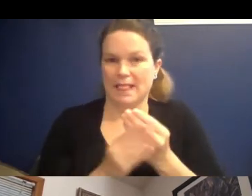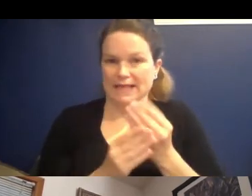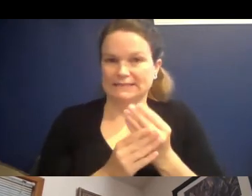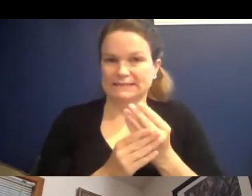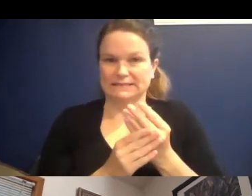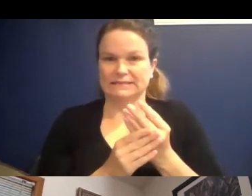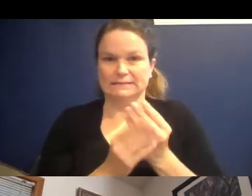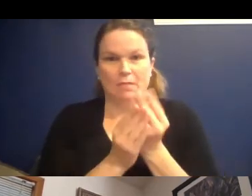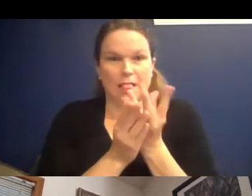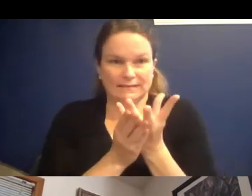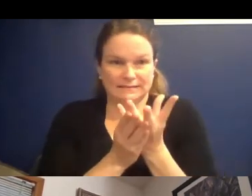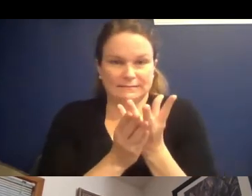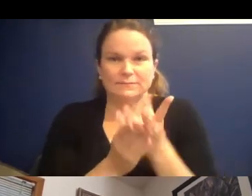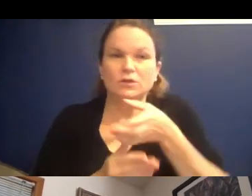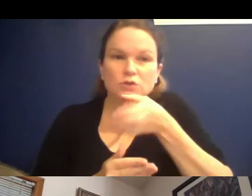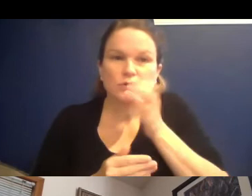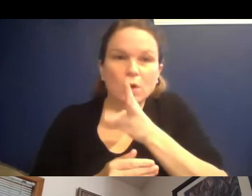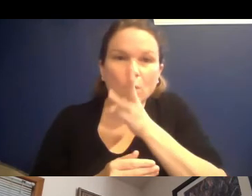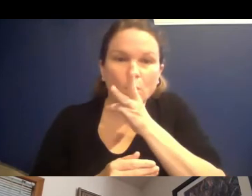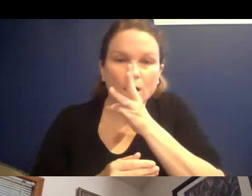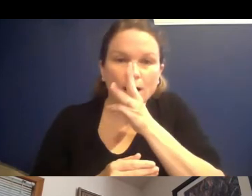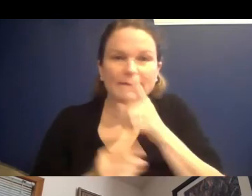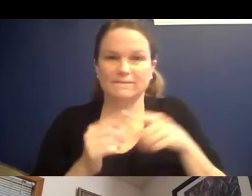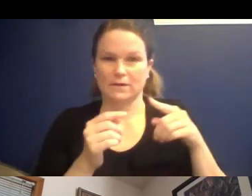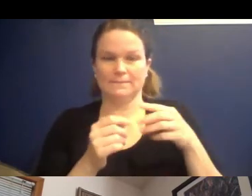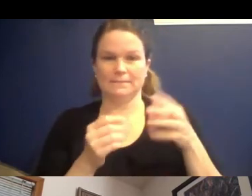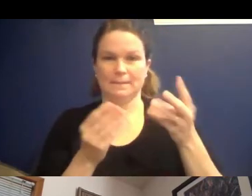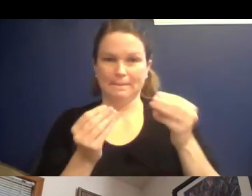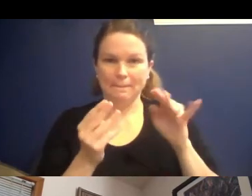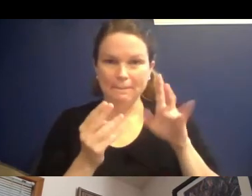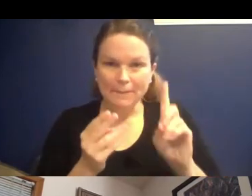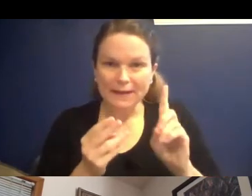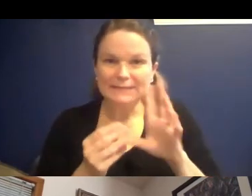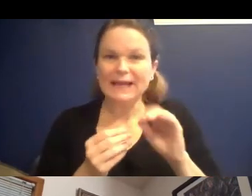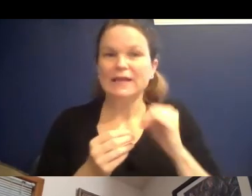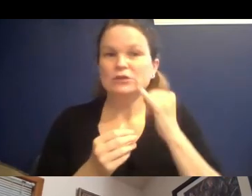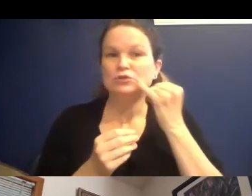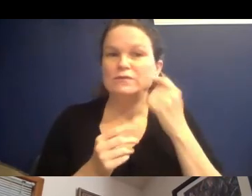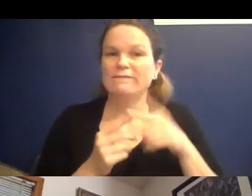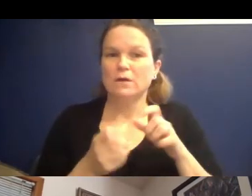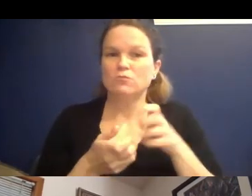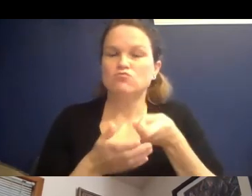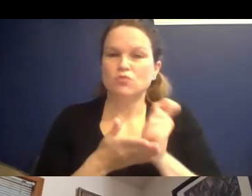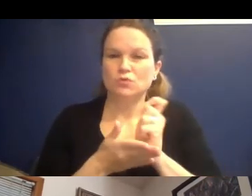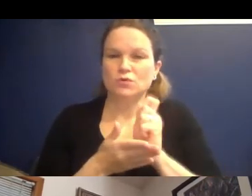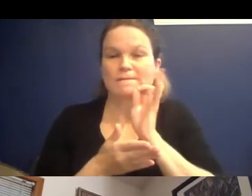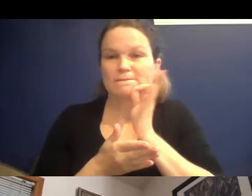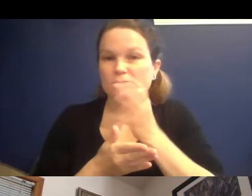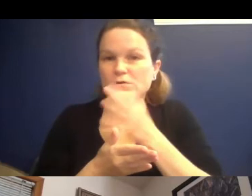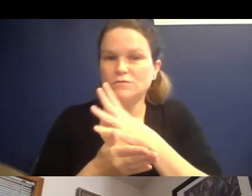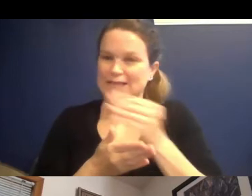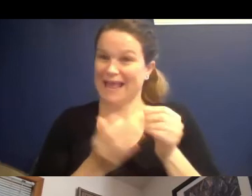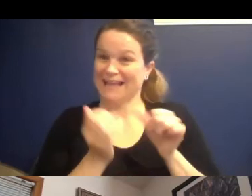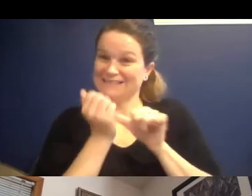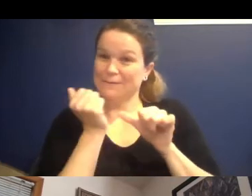juices from rotting fruit and eat animal dung, some of them, which is a surprise. Many flowers, such as roses, tulips,